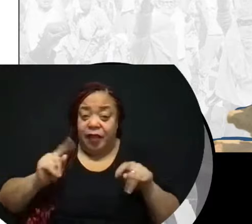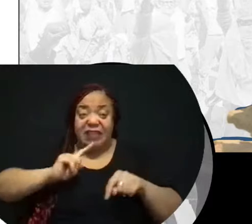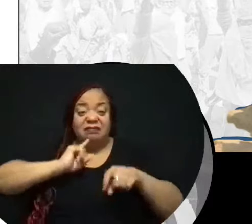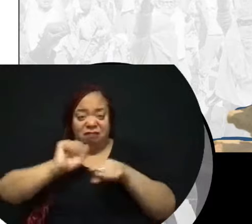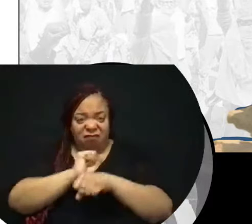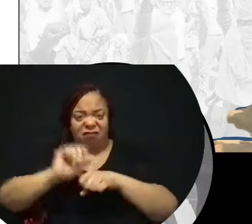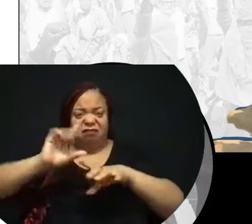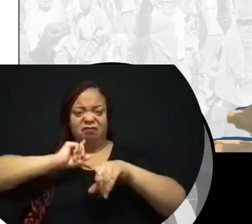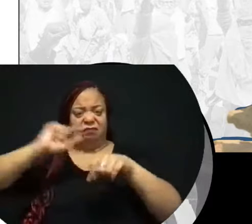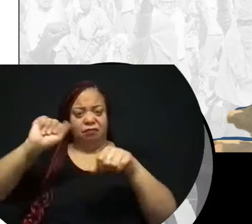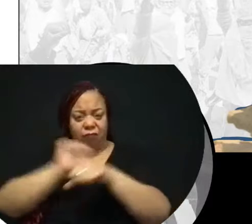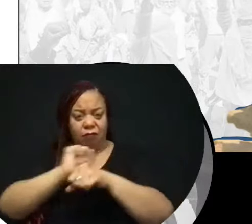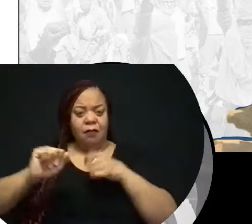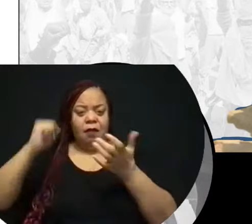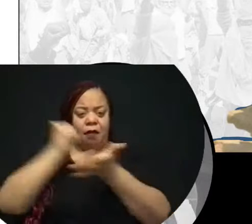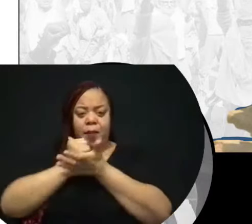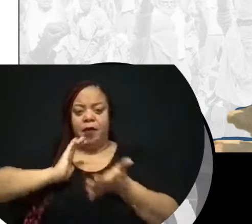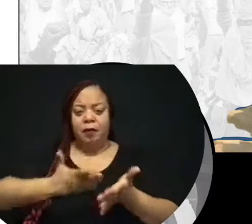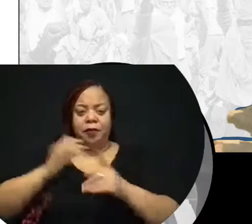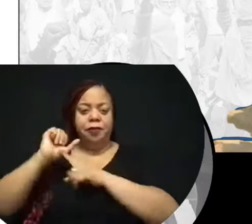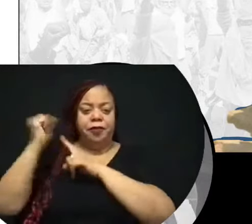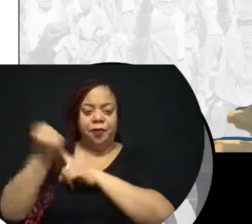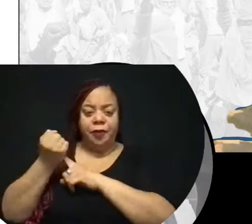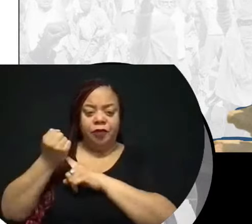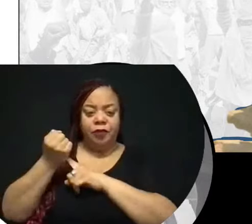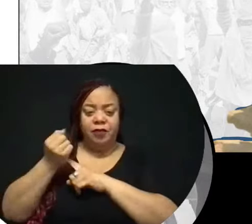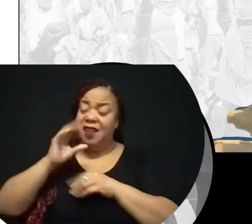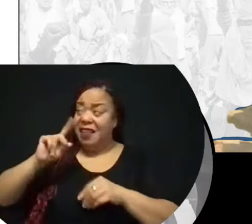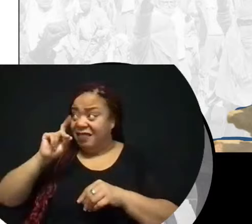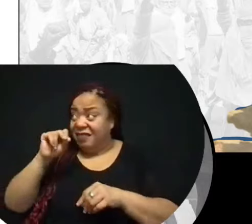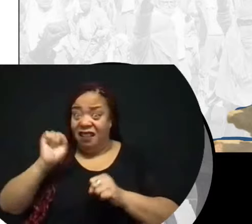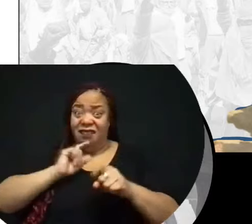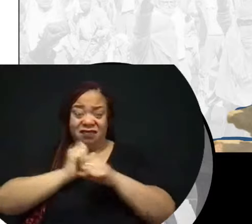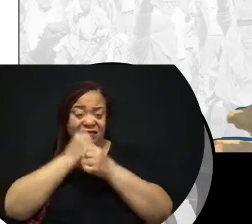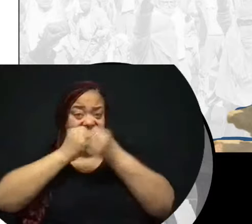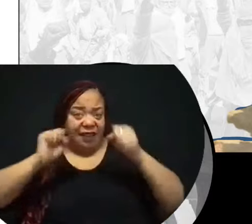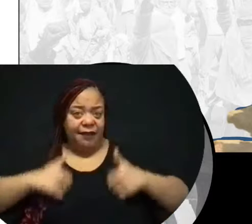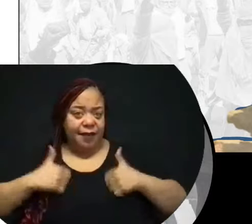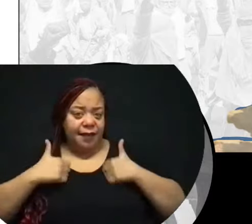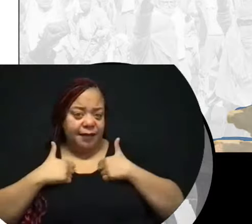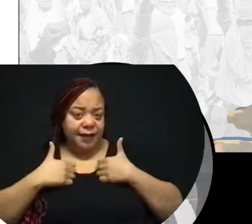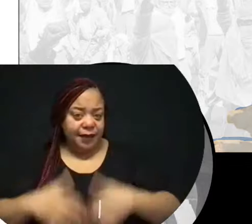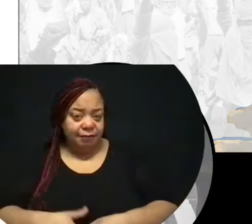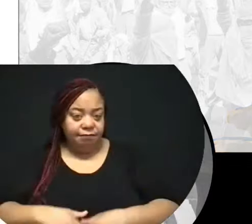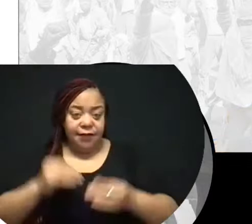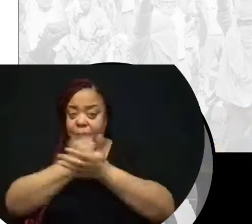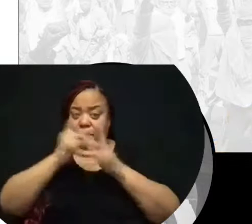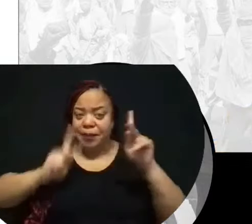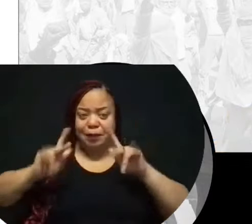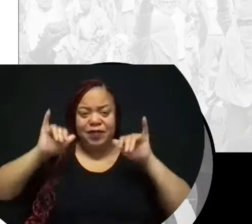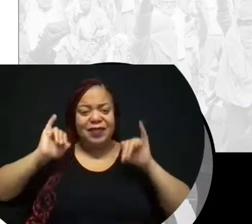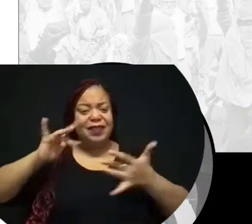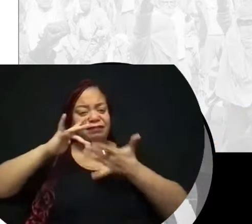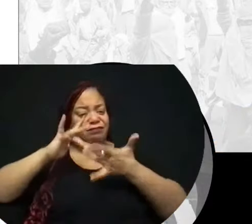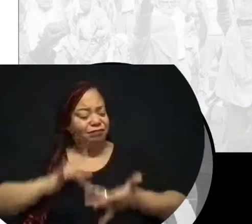actively engaged in, you know, what we got to do to change our situation.